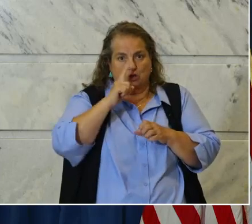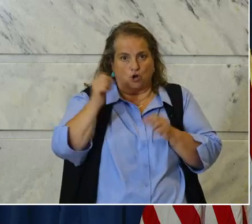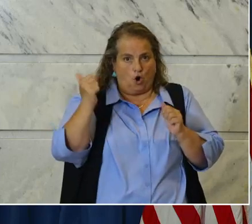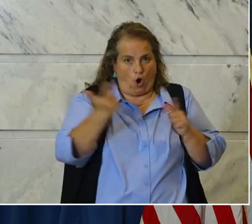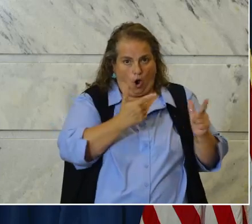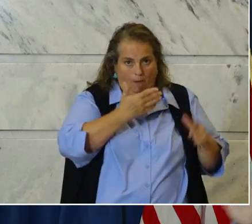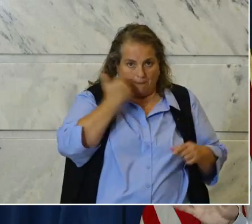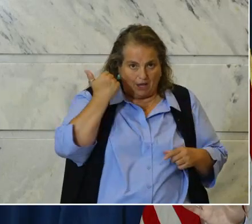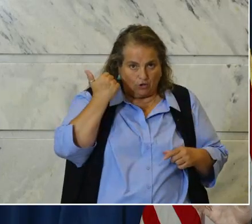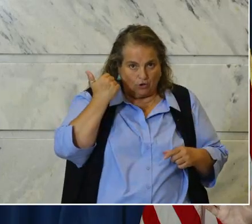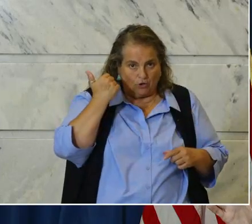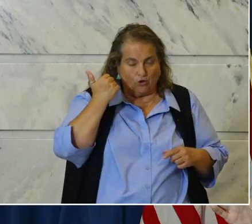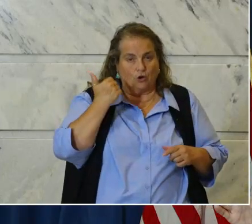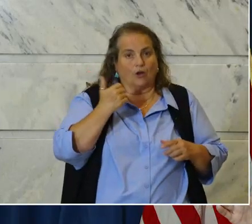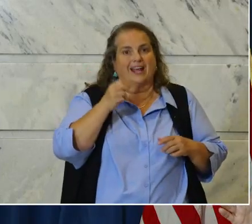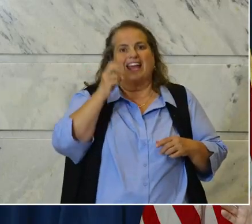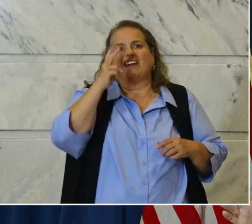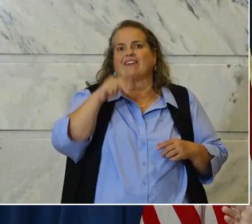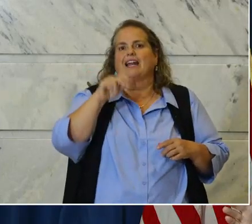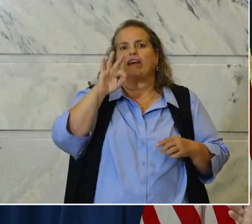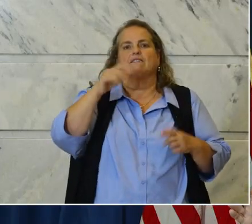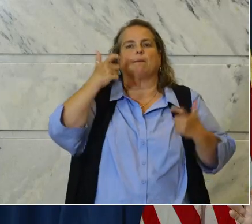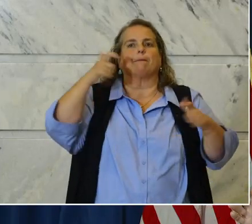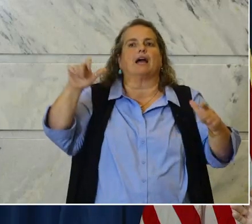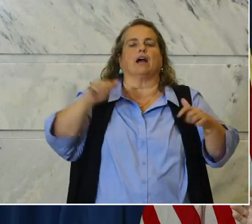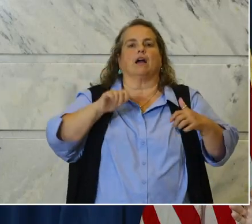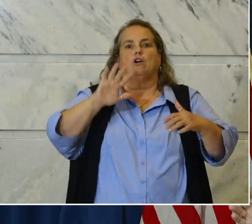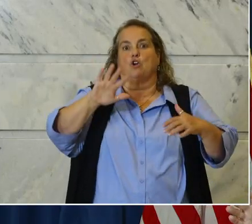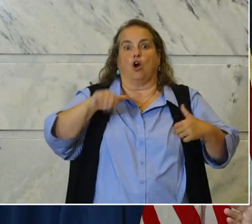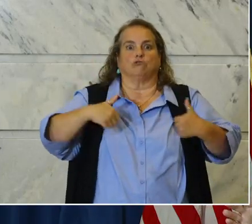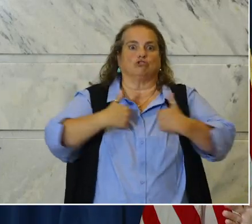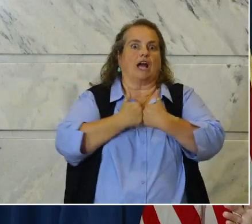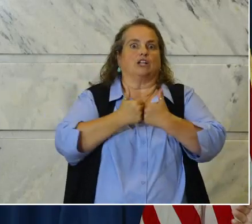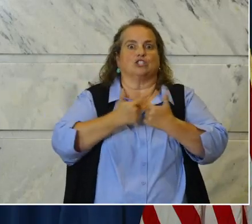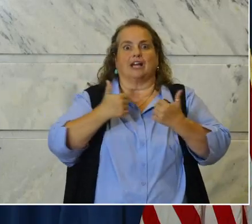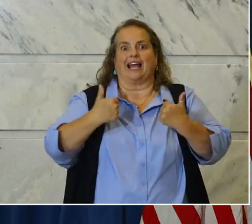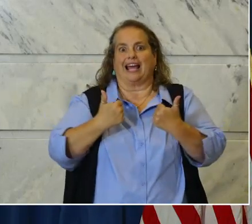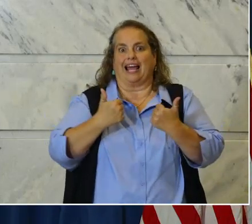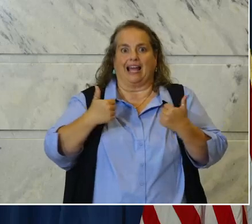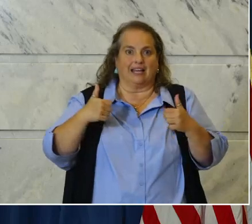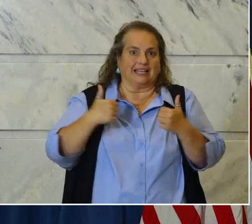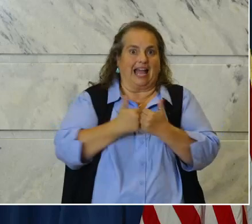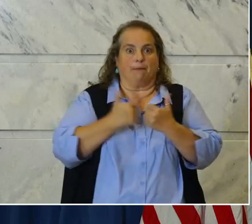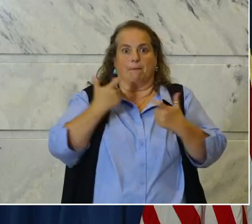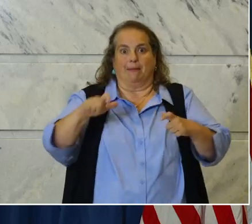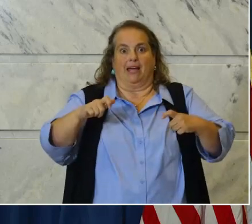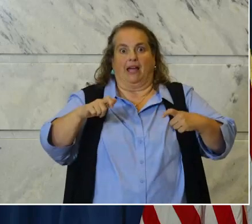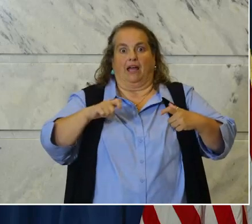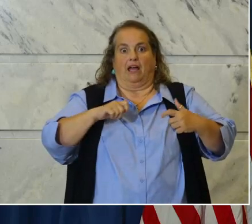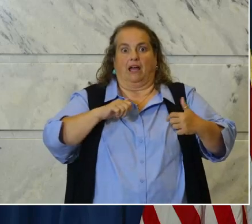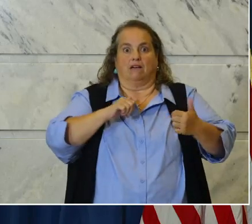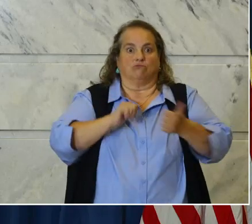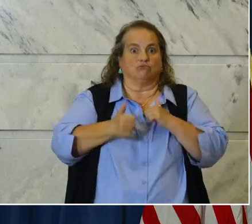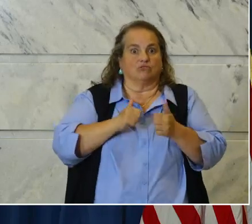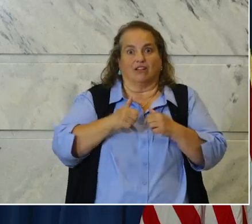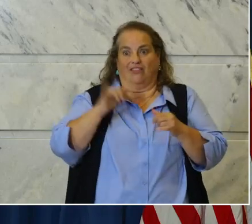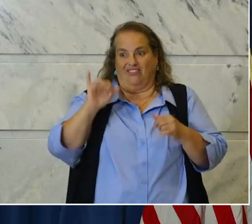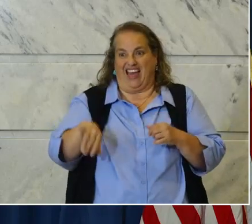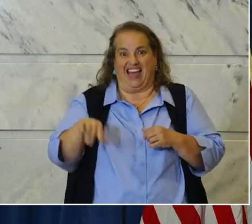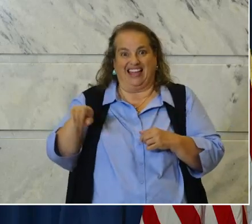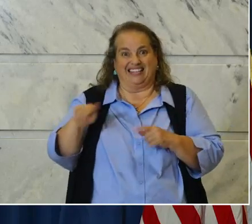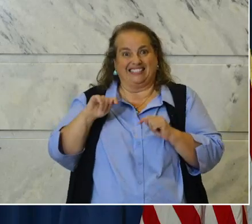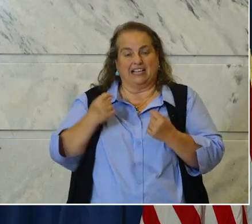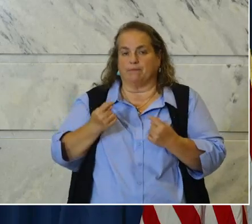everybody better, even if it's your big rivalry game. And we need to see that same behavior, not just in the practice period, where it's